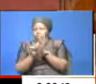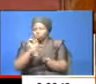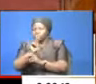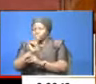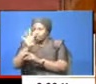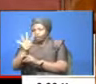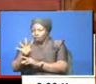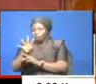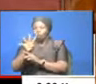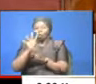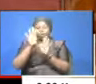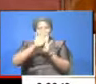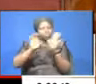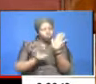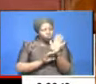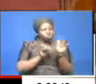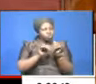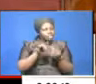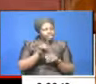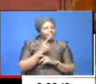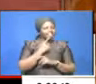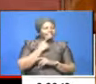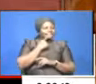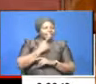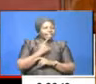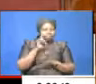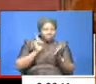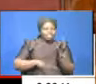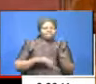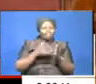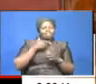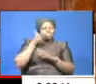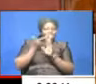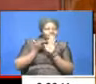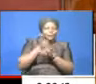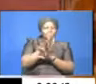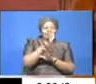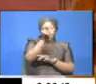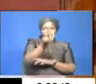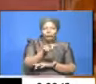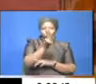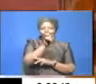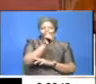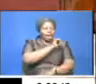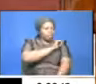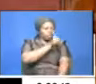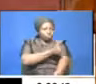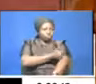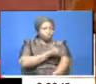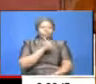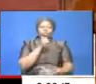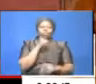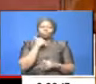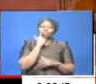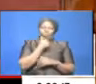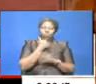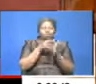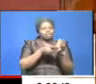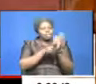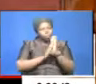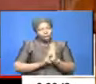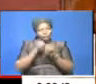Constitution, in which he argued that the respondent is an authority who is required to ensure